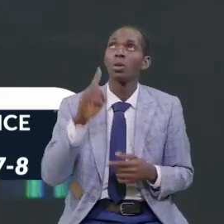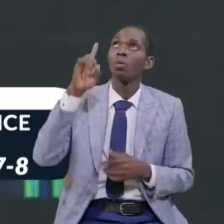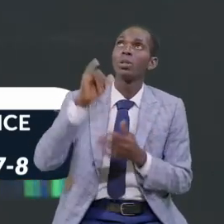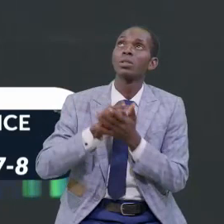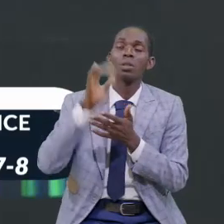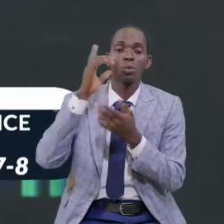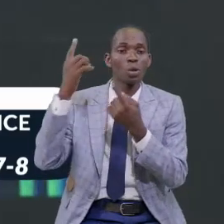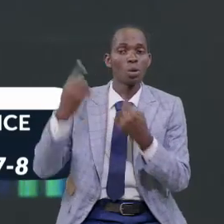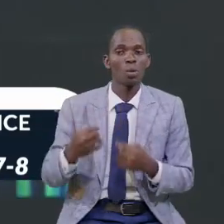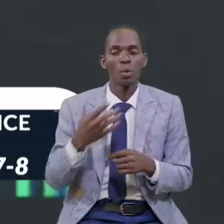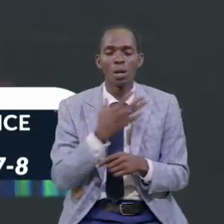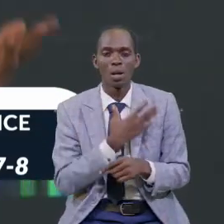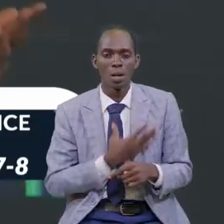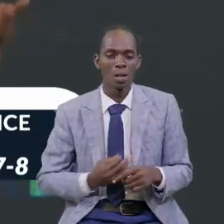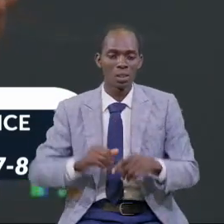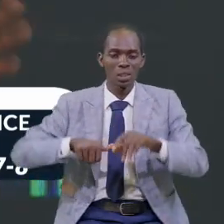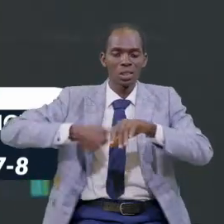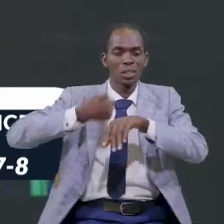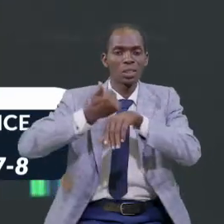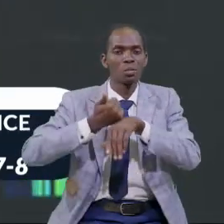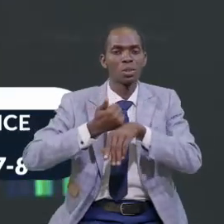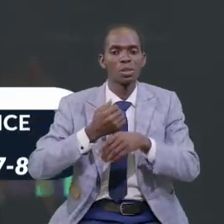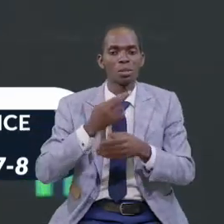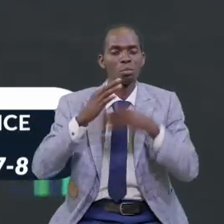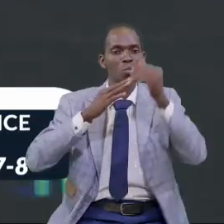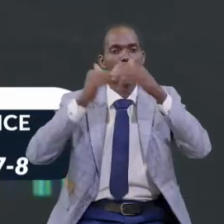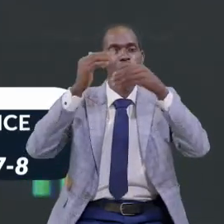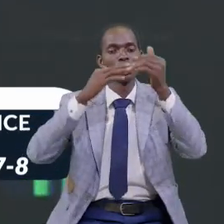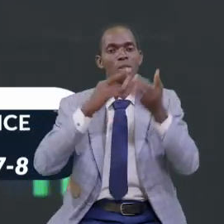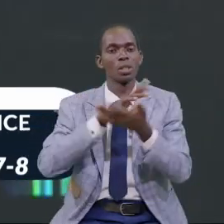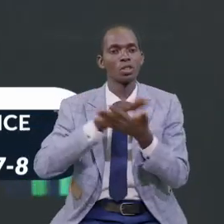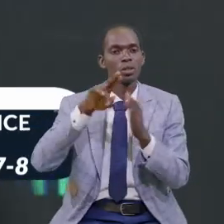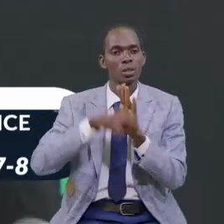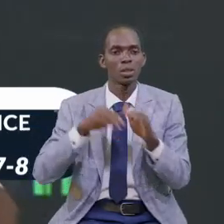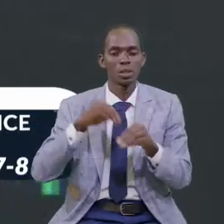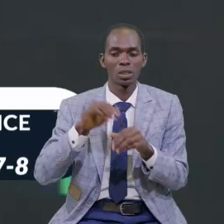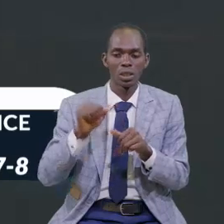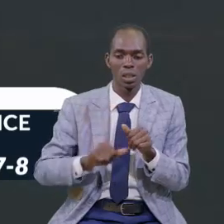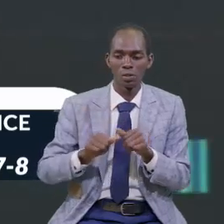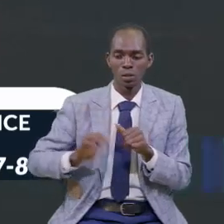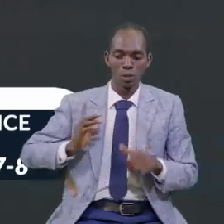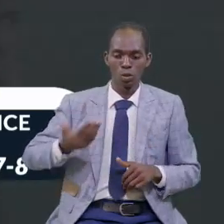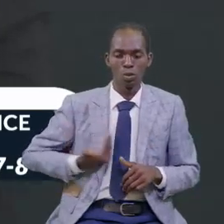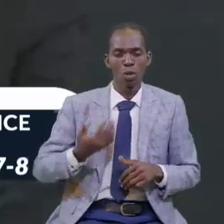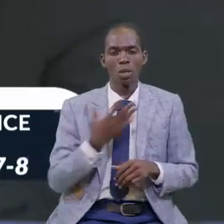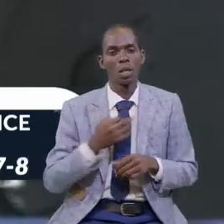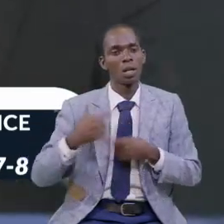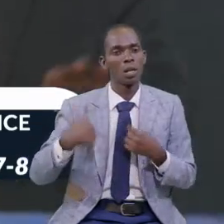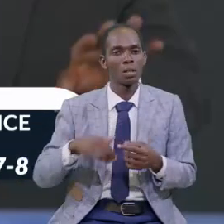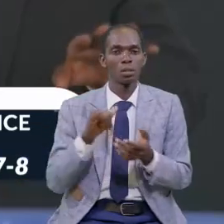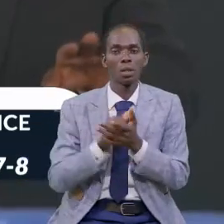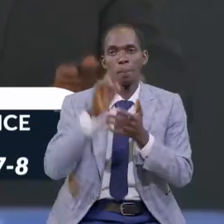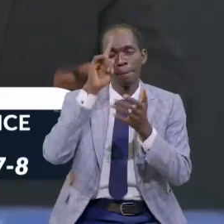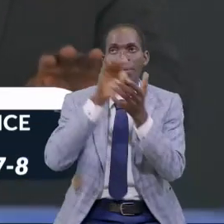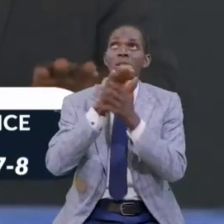establish righteousness in every soul, every heart that believes in him, the Messiah, the Prince,